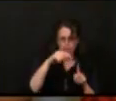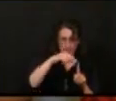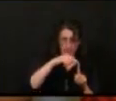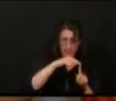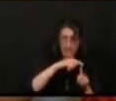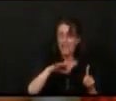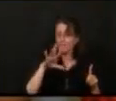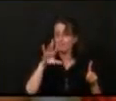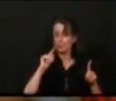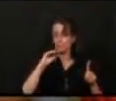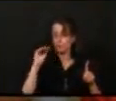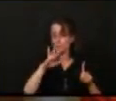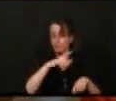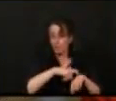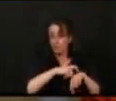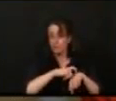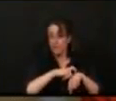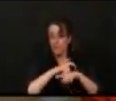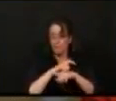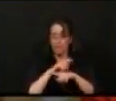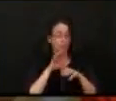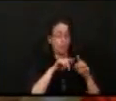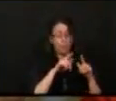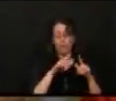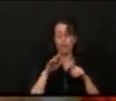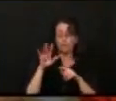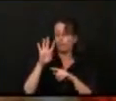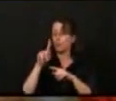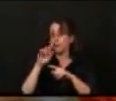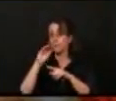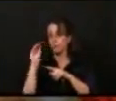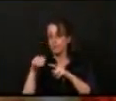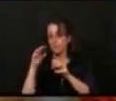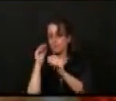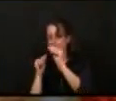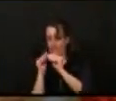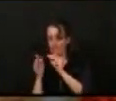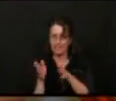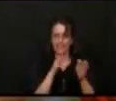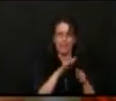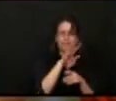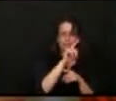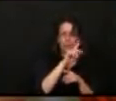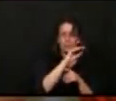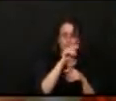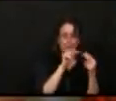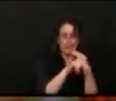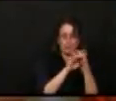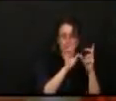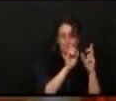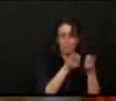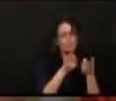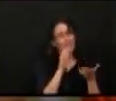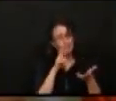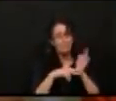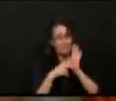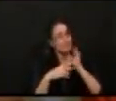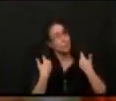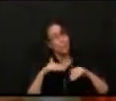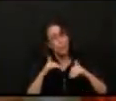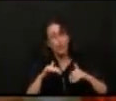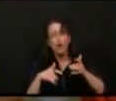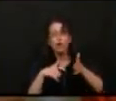their time with the highway department. So this is kind of a complicated position. The person has to be experienced in heavy